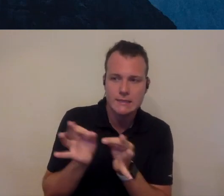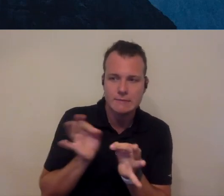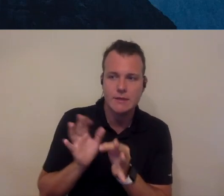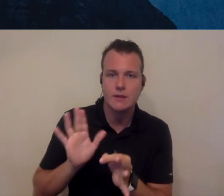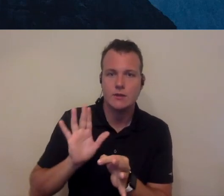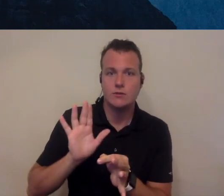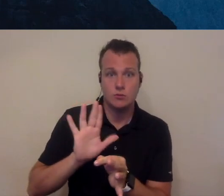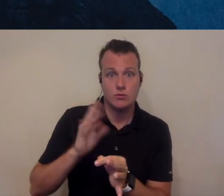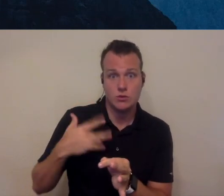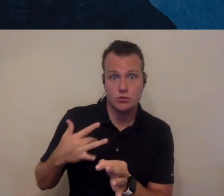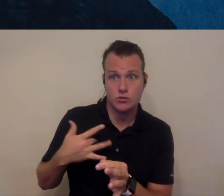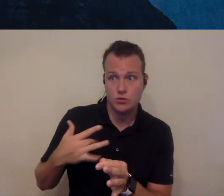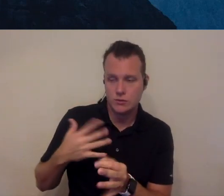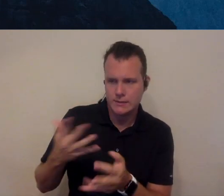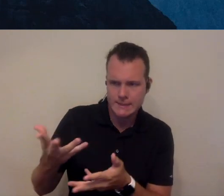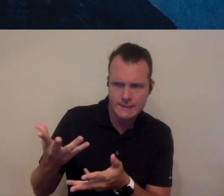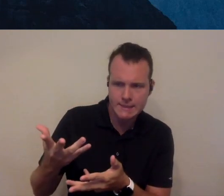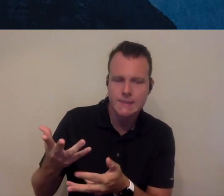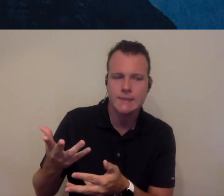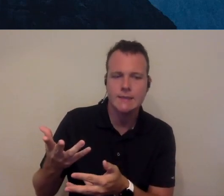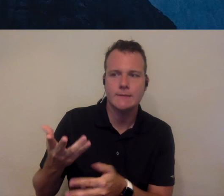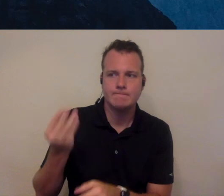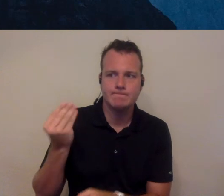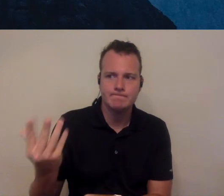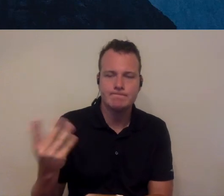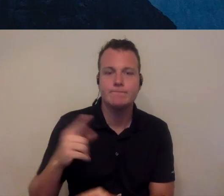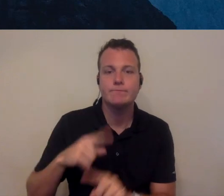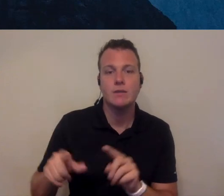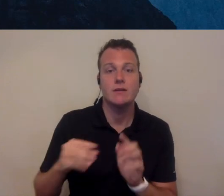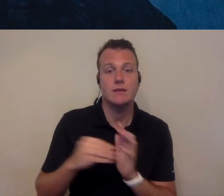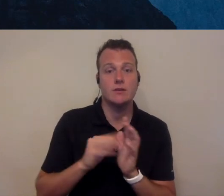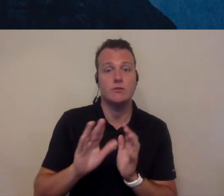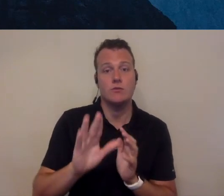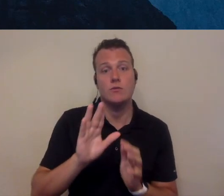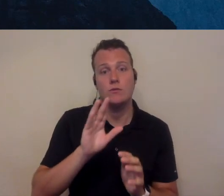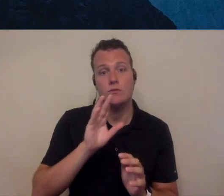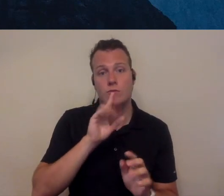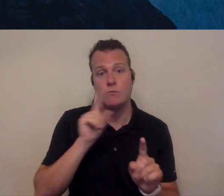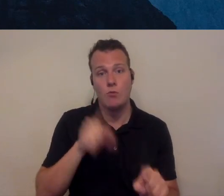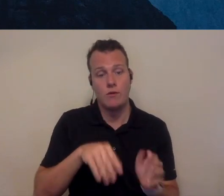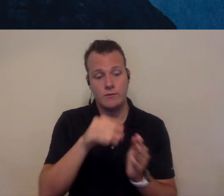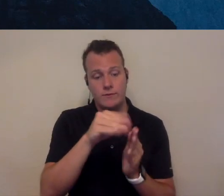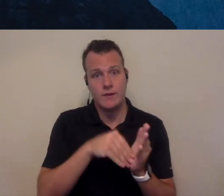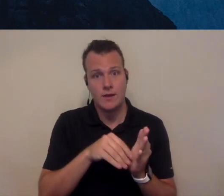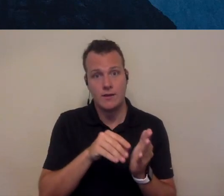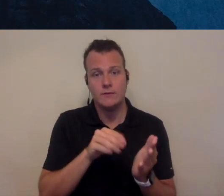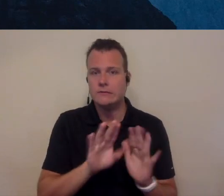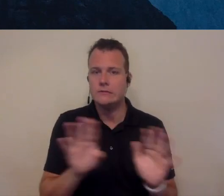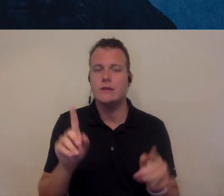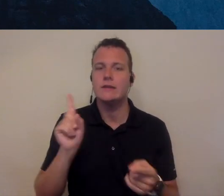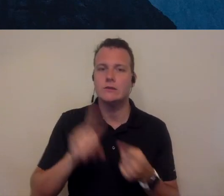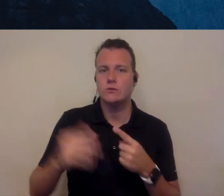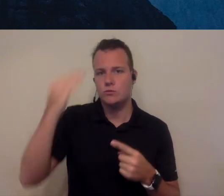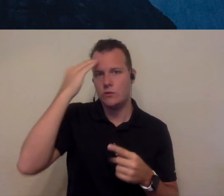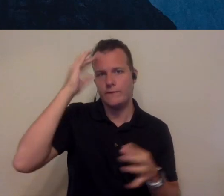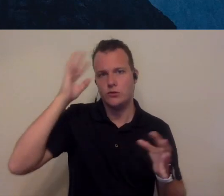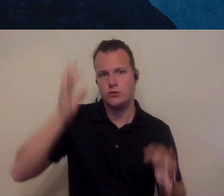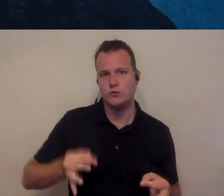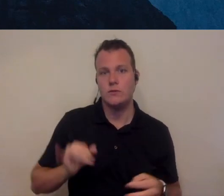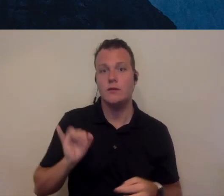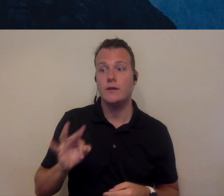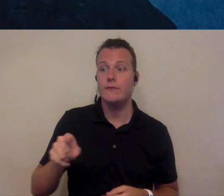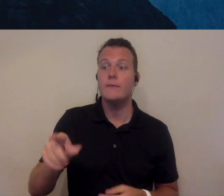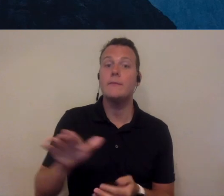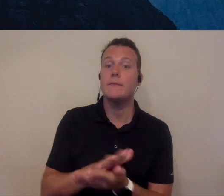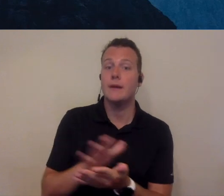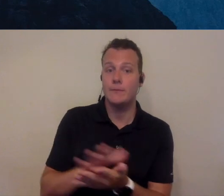and explain your concerns to that physician, but I would not put it in your report until you know for sure.